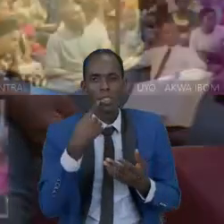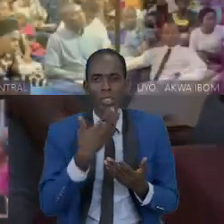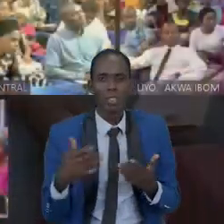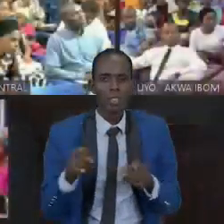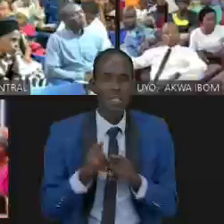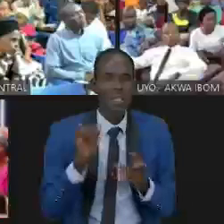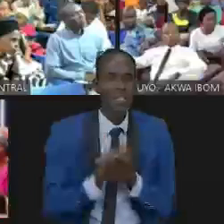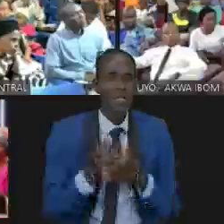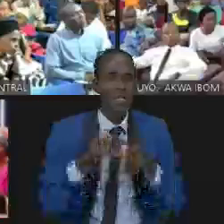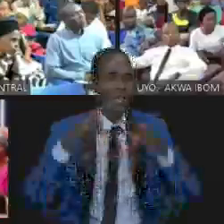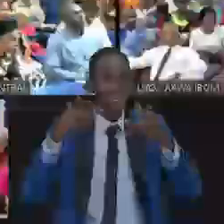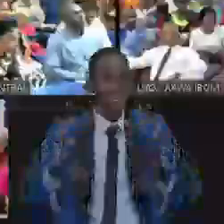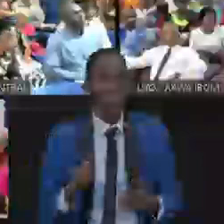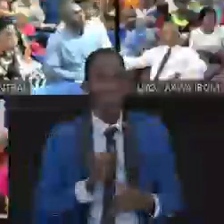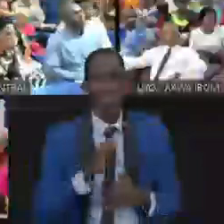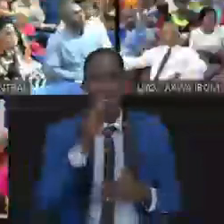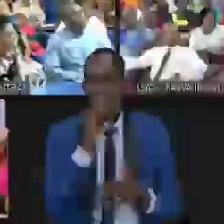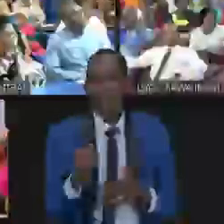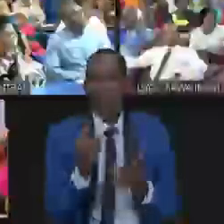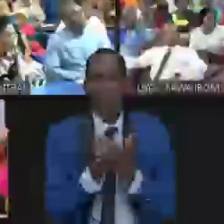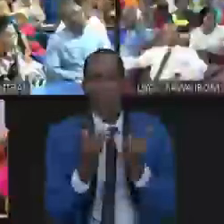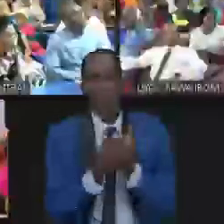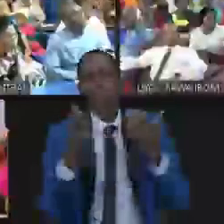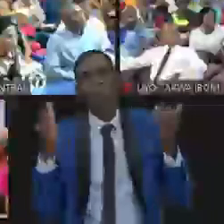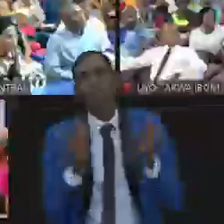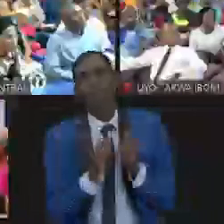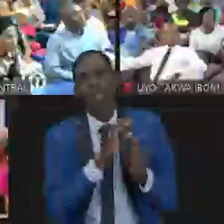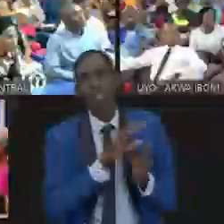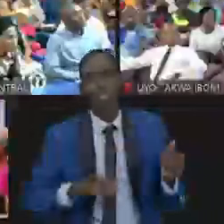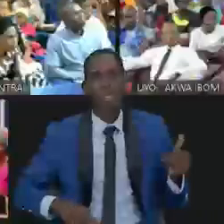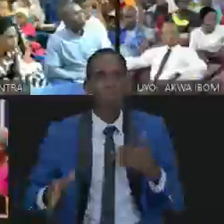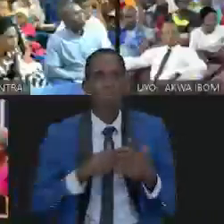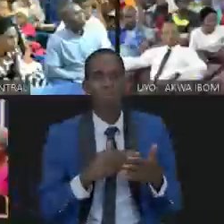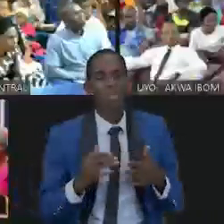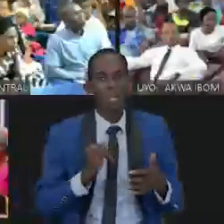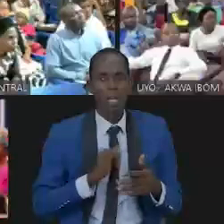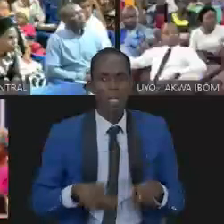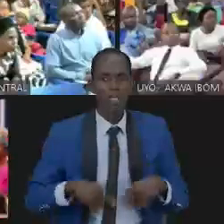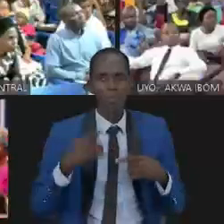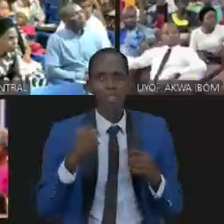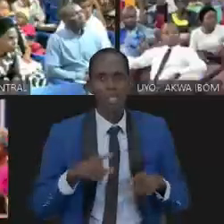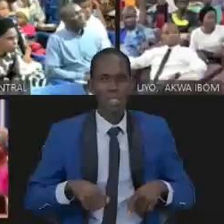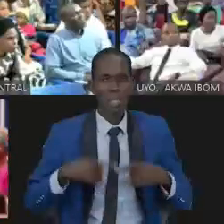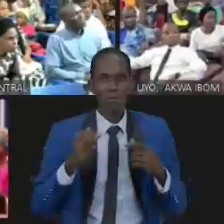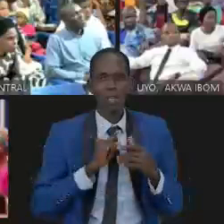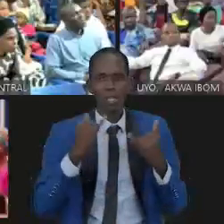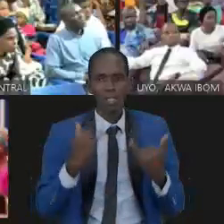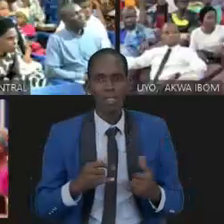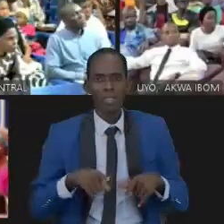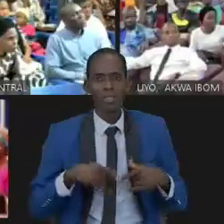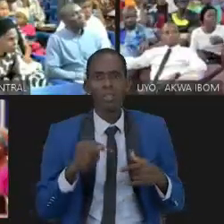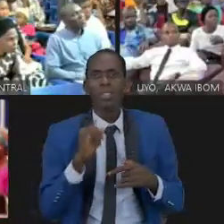I am crucified with Christ. Nevertheless, I live. The life I live now is exciting.